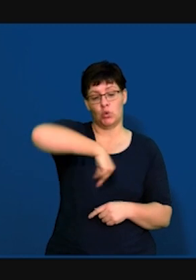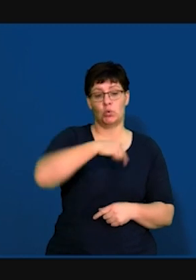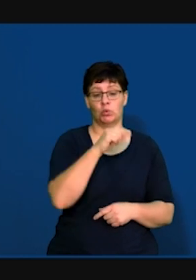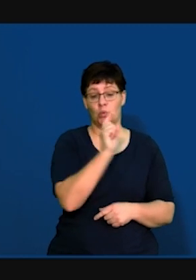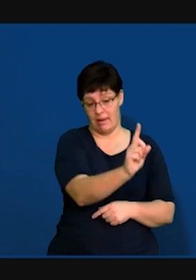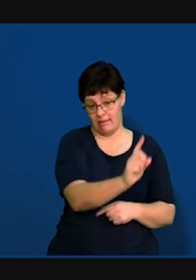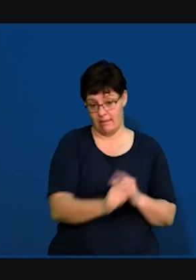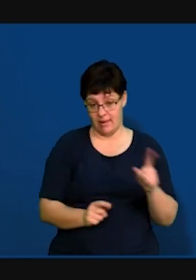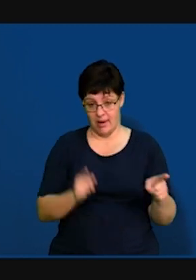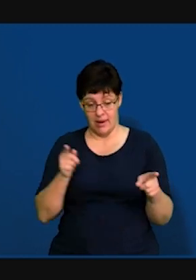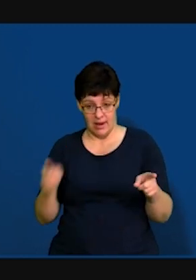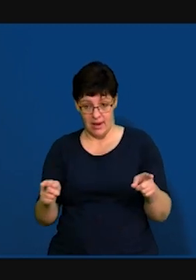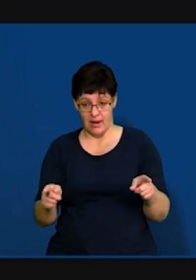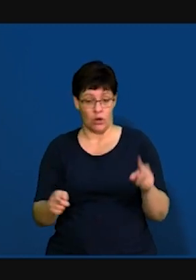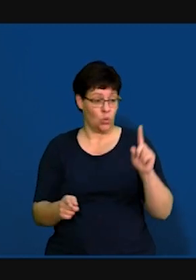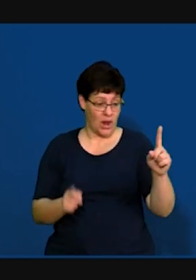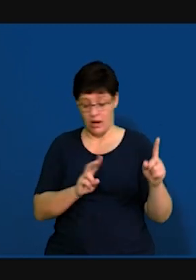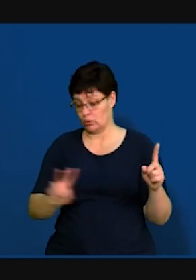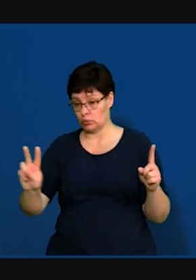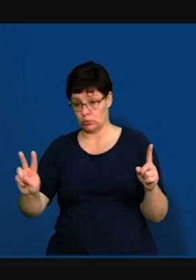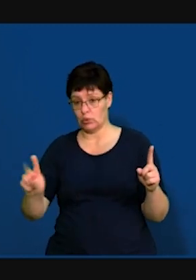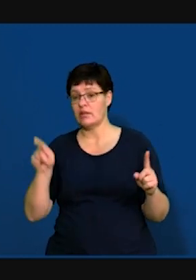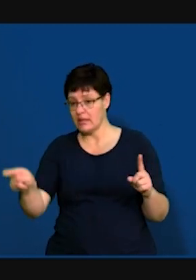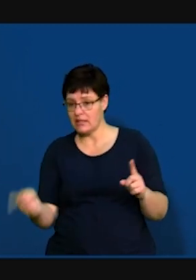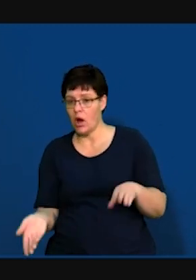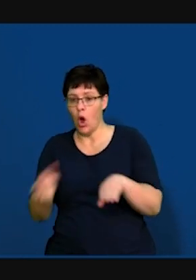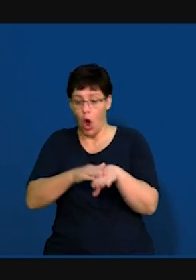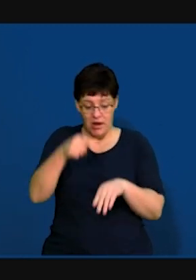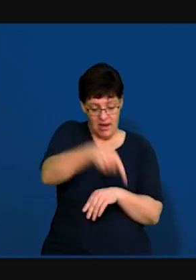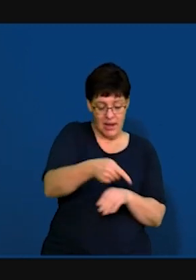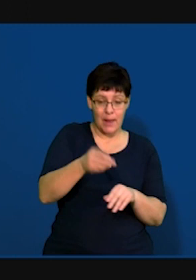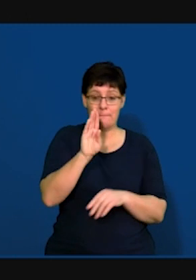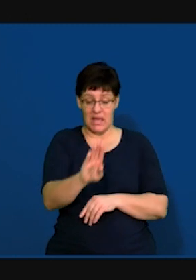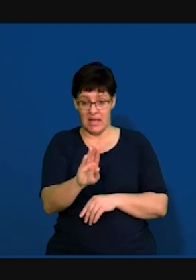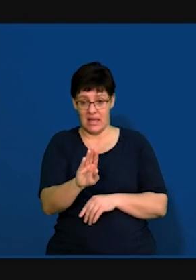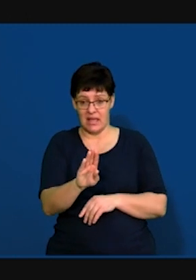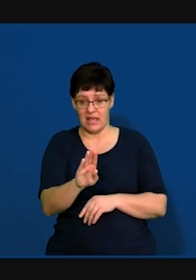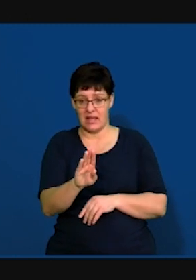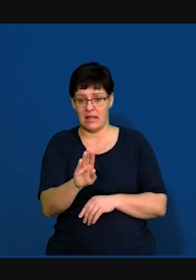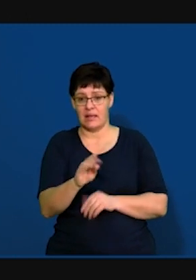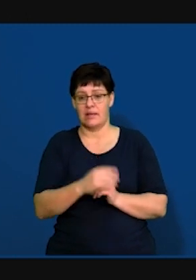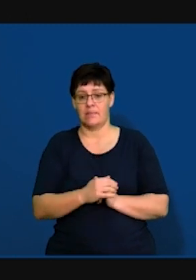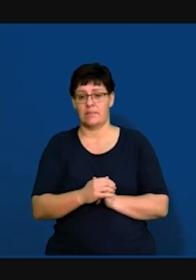a result, the force exerted by Q2 on the test charge at B is actually towards